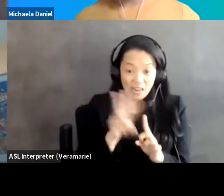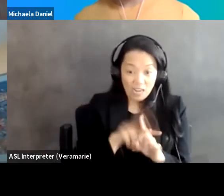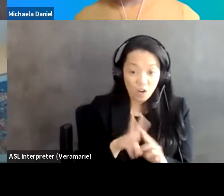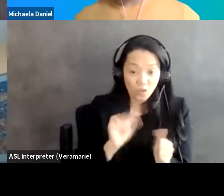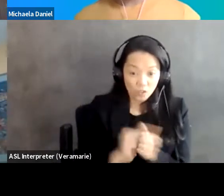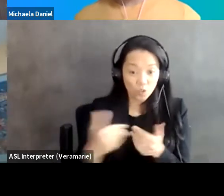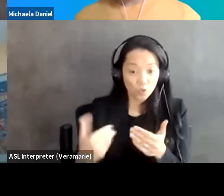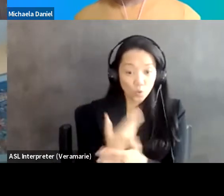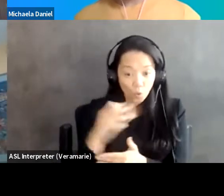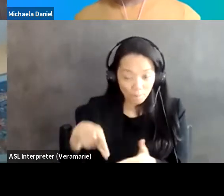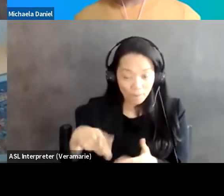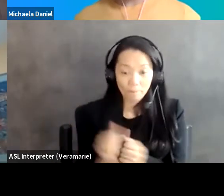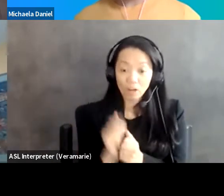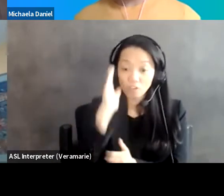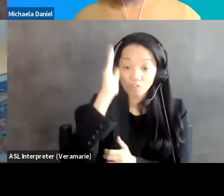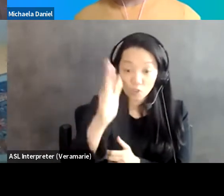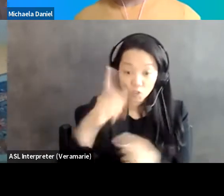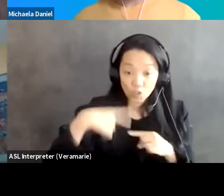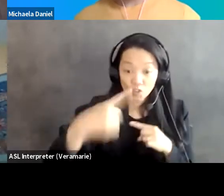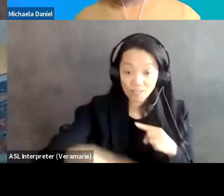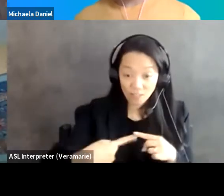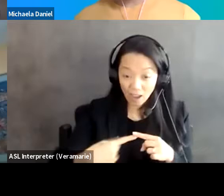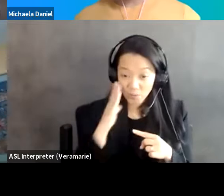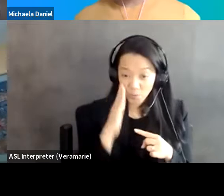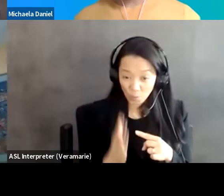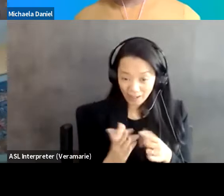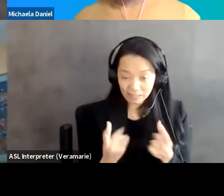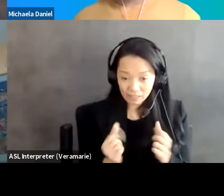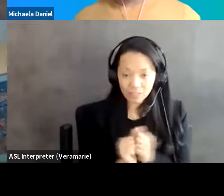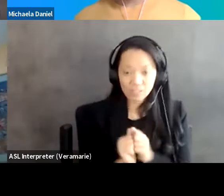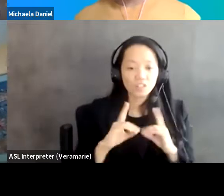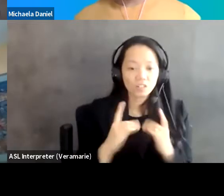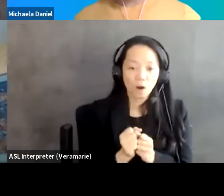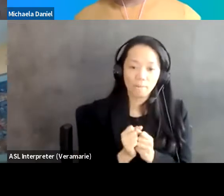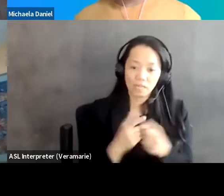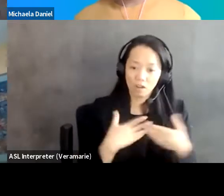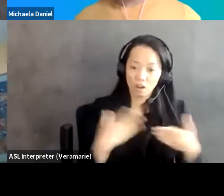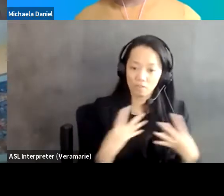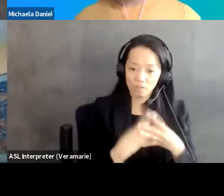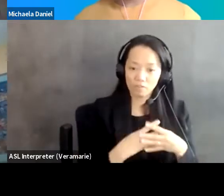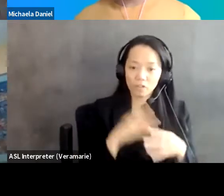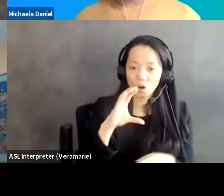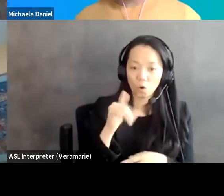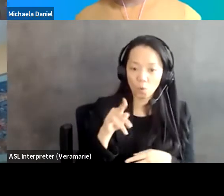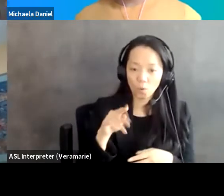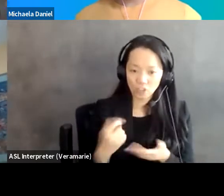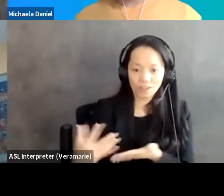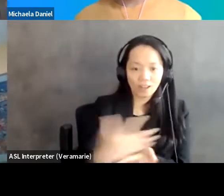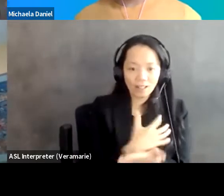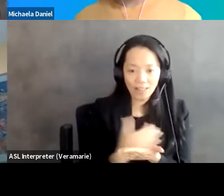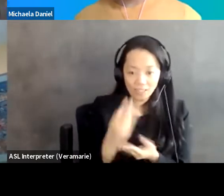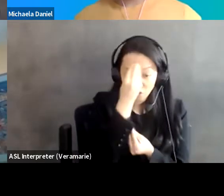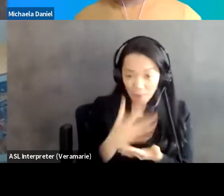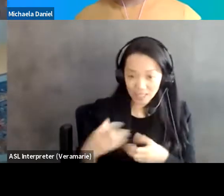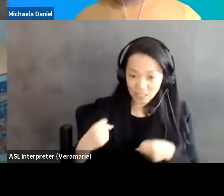and in future redistricting cycles, the Department of Corrections will be responsible for collecting information